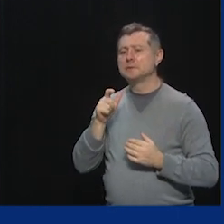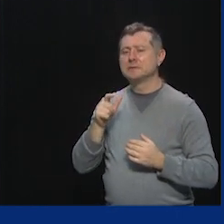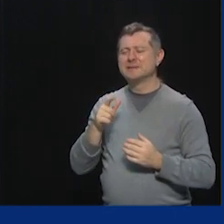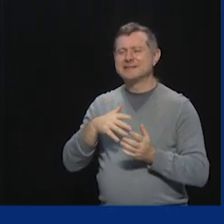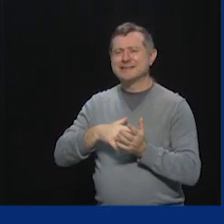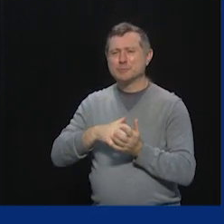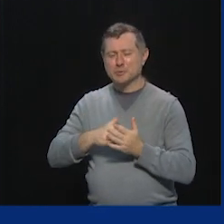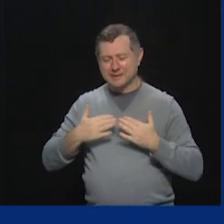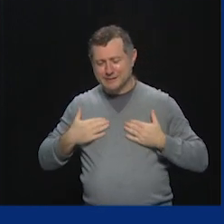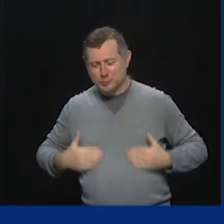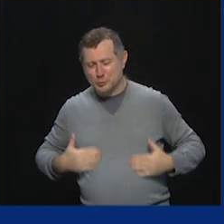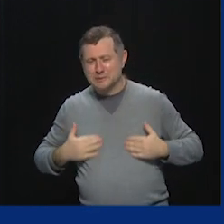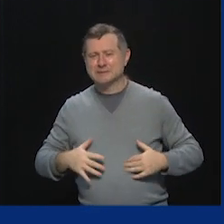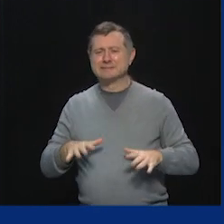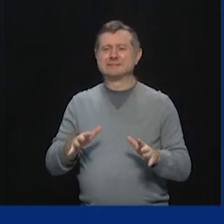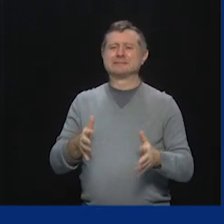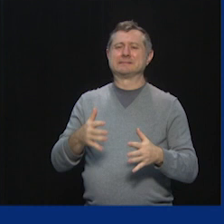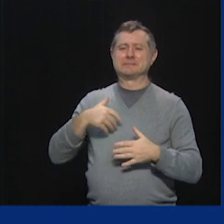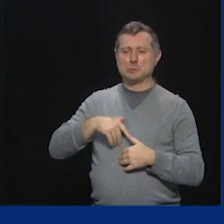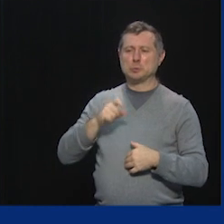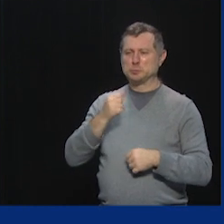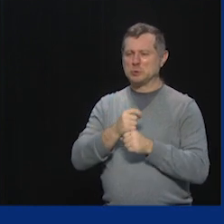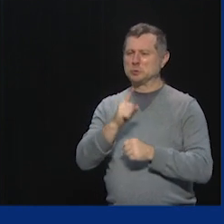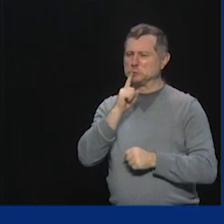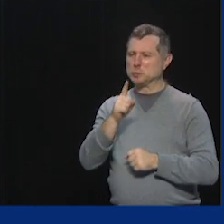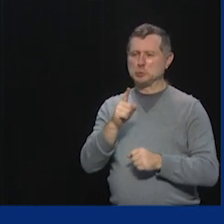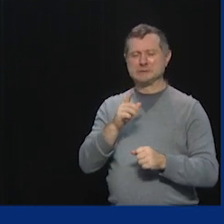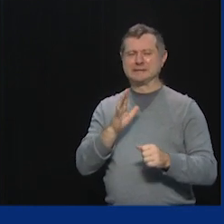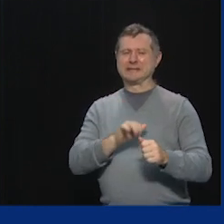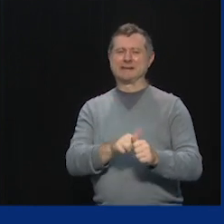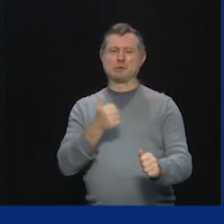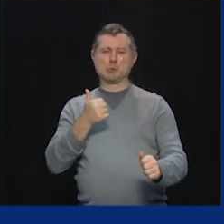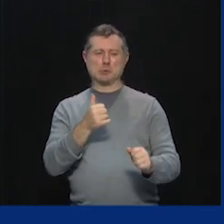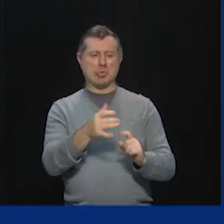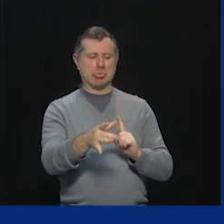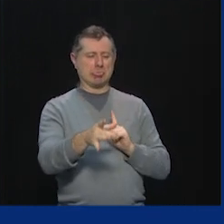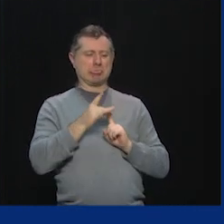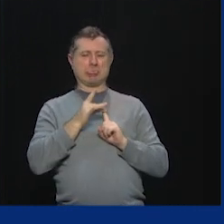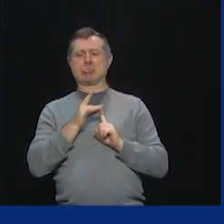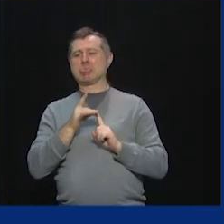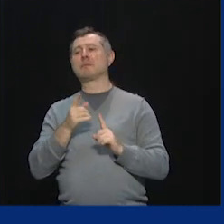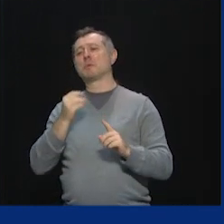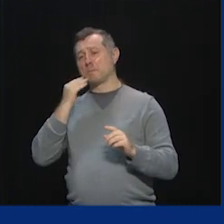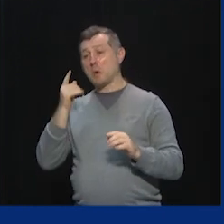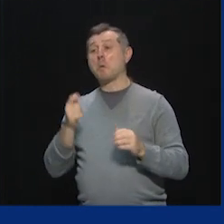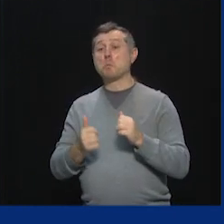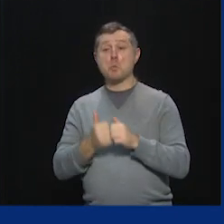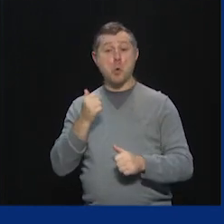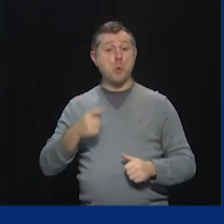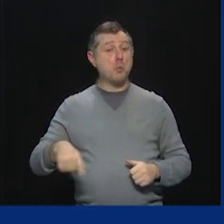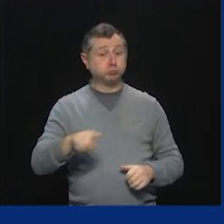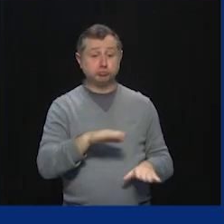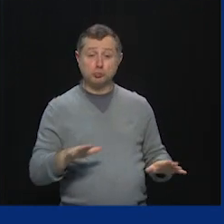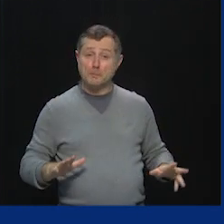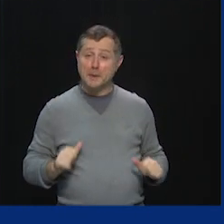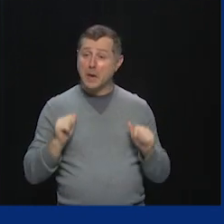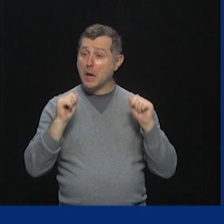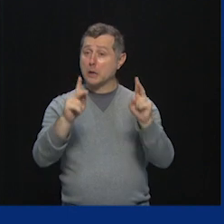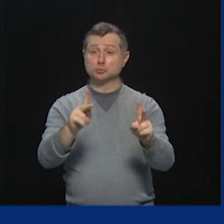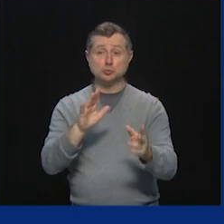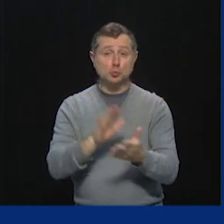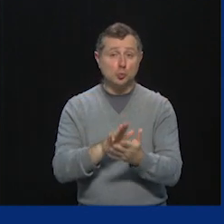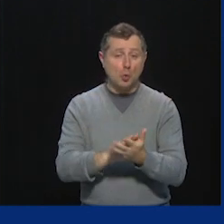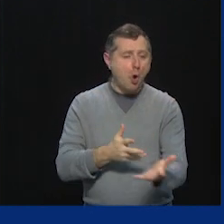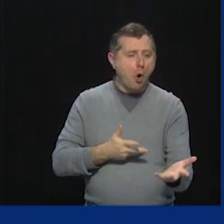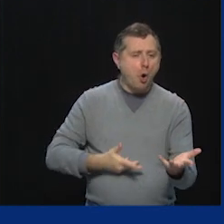need to make sure that they don't fall behind. But the vast majority of children, they need to get back into an environment where they can thrive again, they